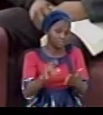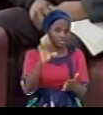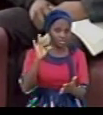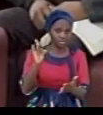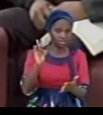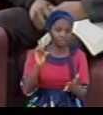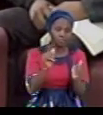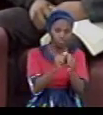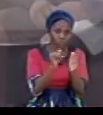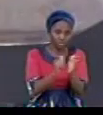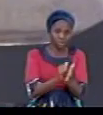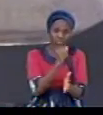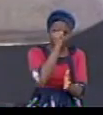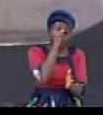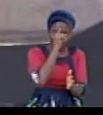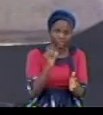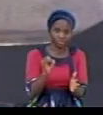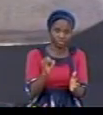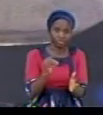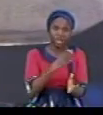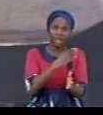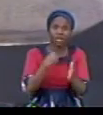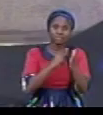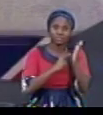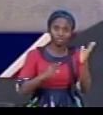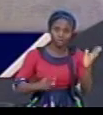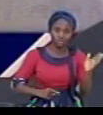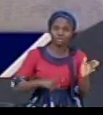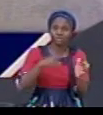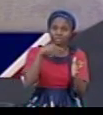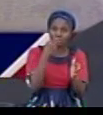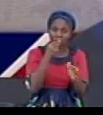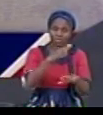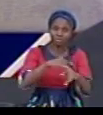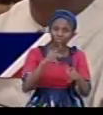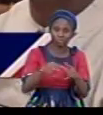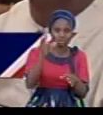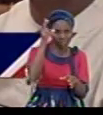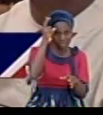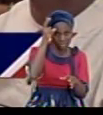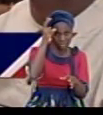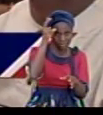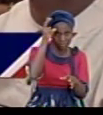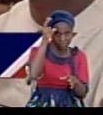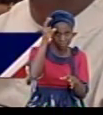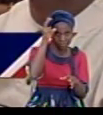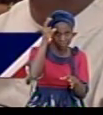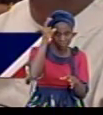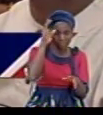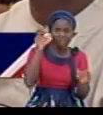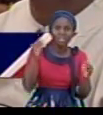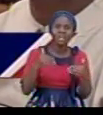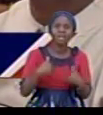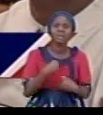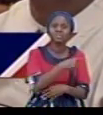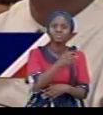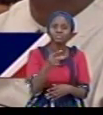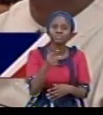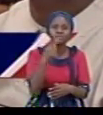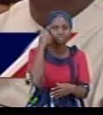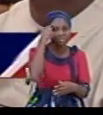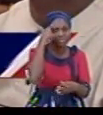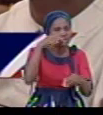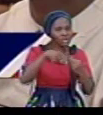understanding. And the Lord said unto Satan, hast thou considered